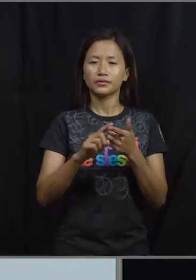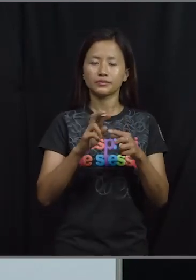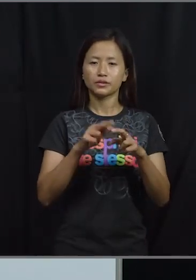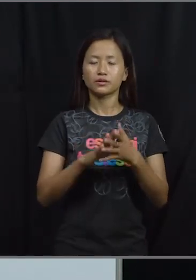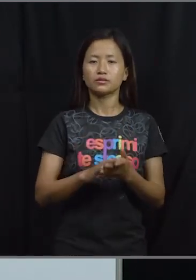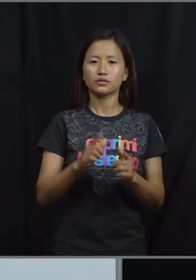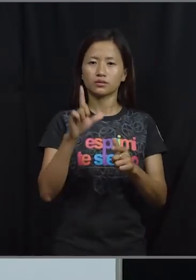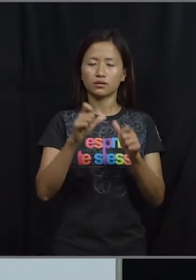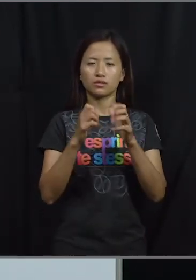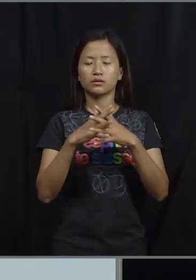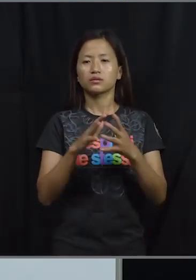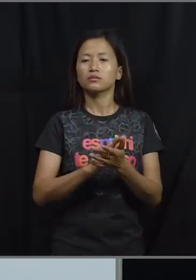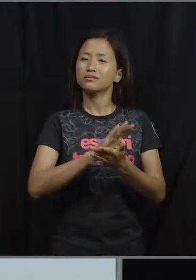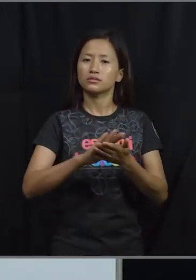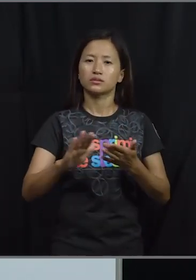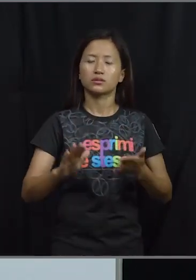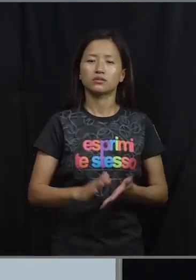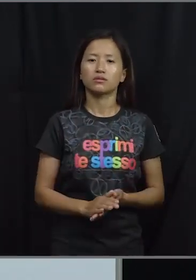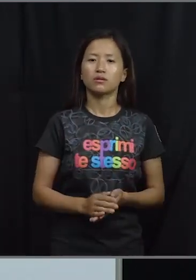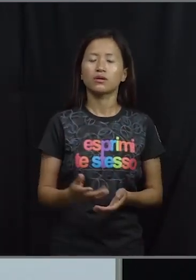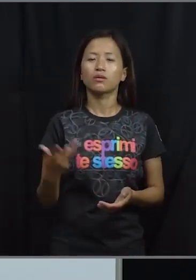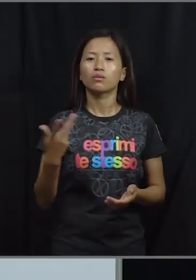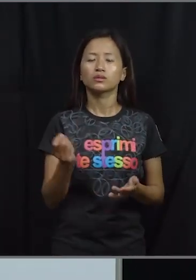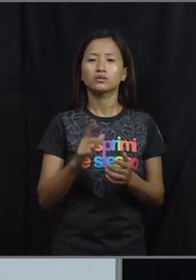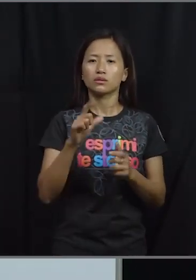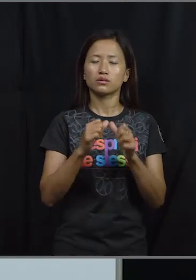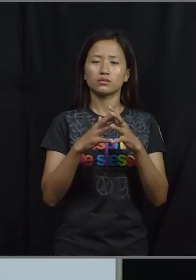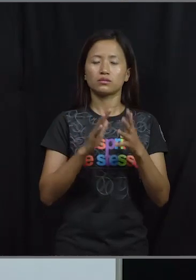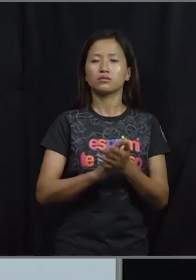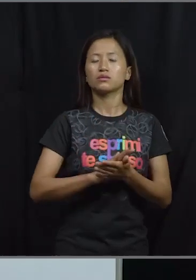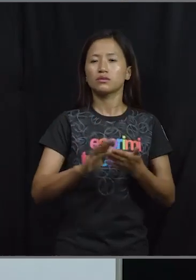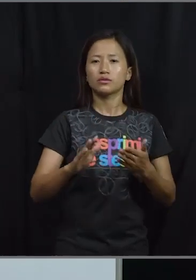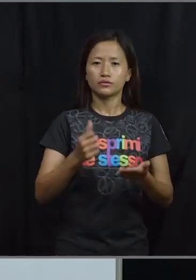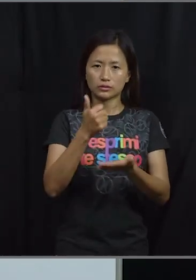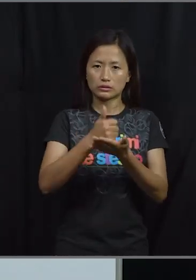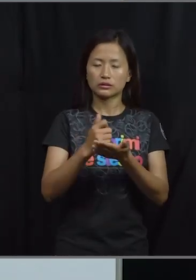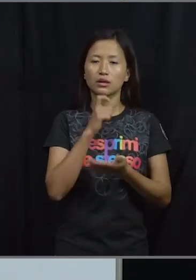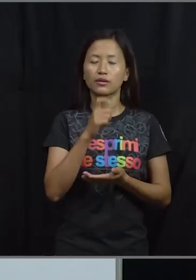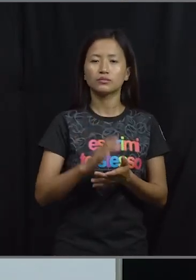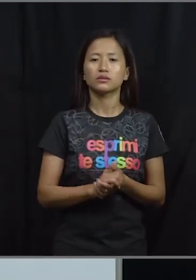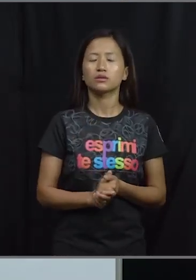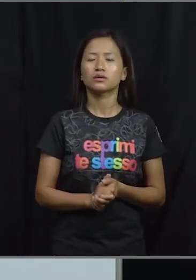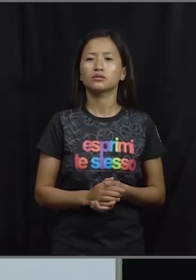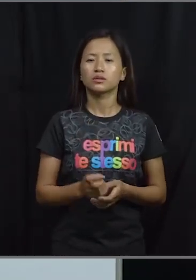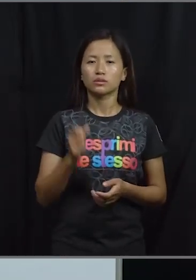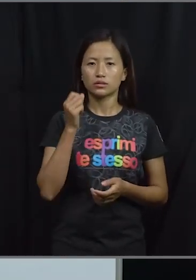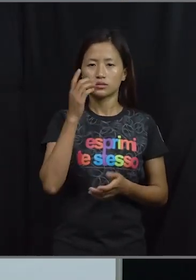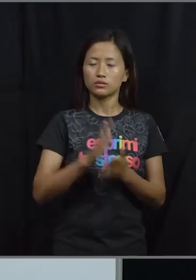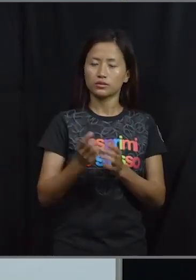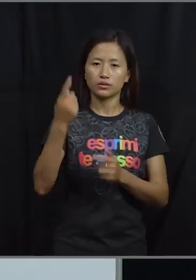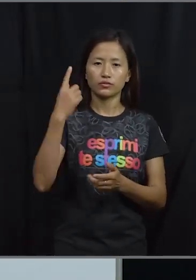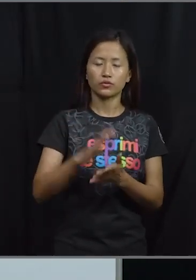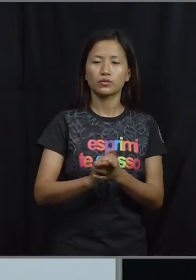the explanations are done. What is law of demand? Later on, you will also come across law of supply. This it has